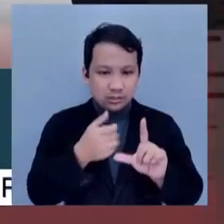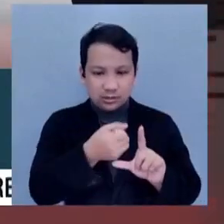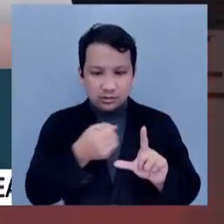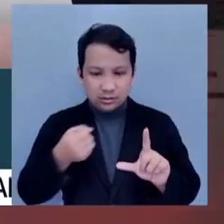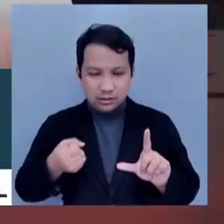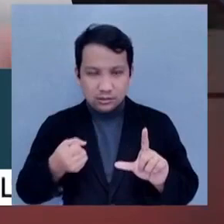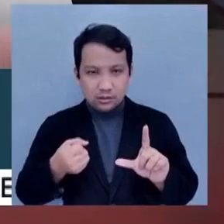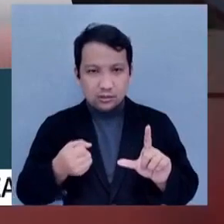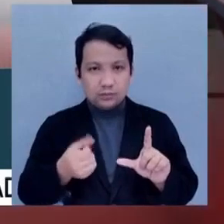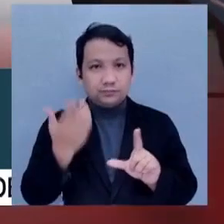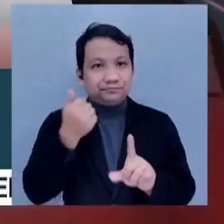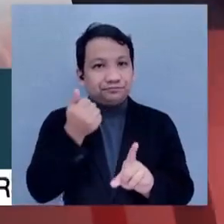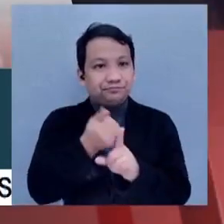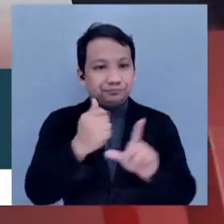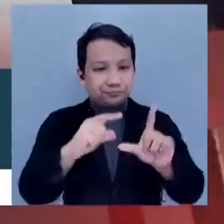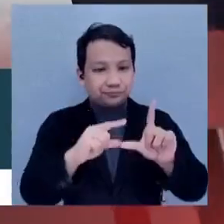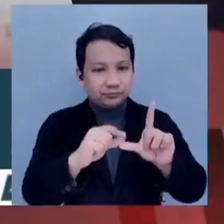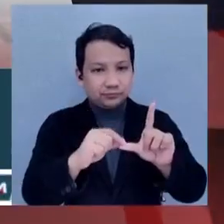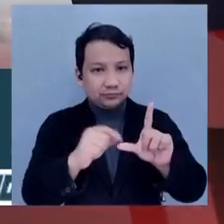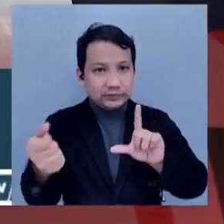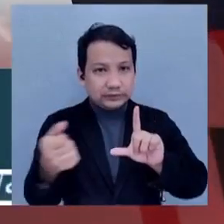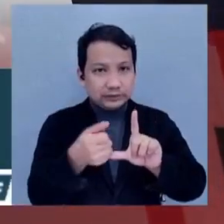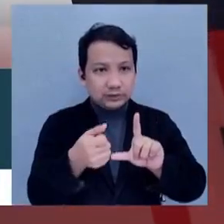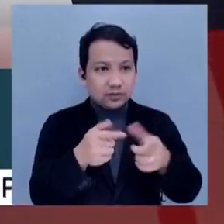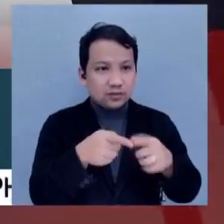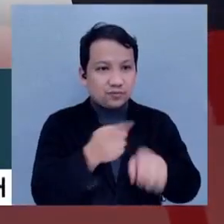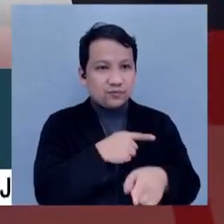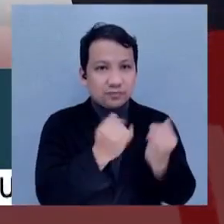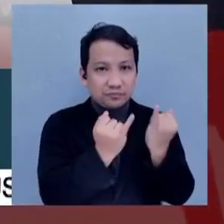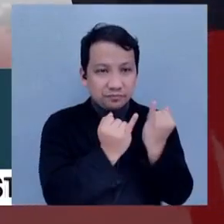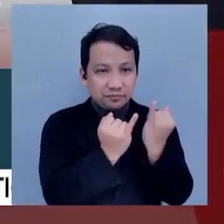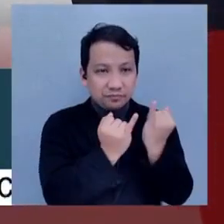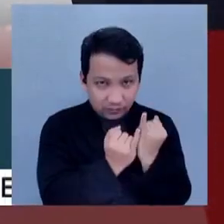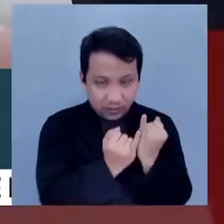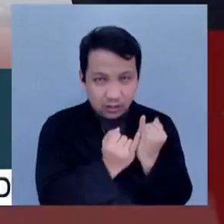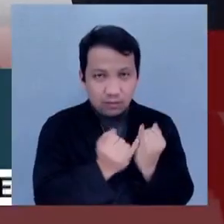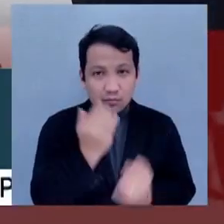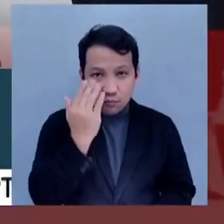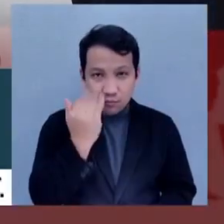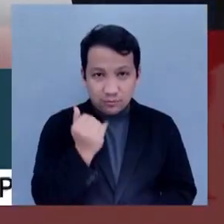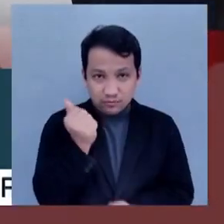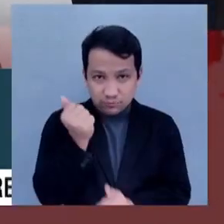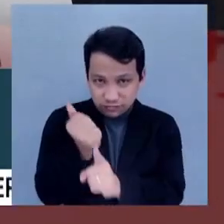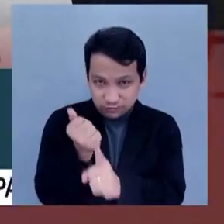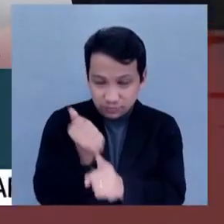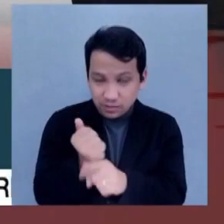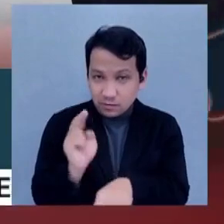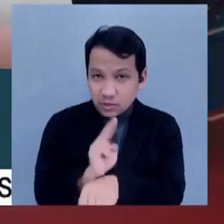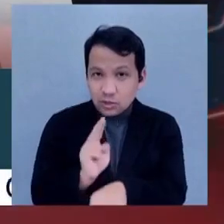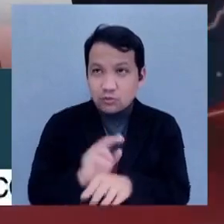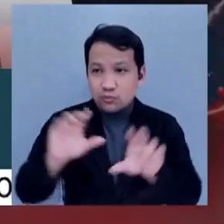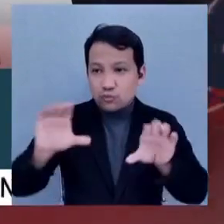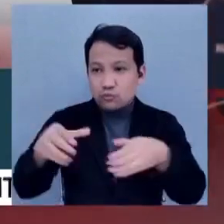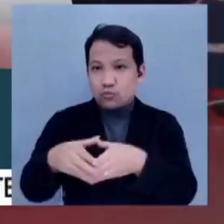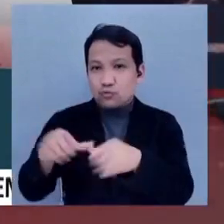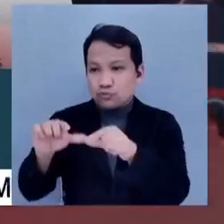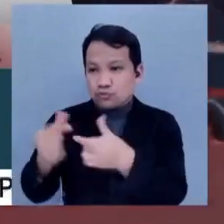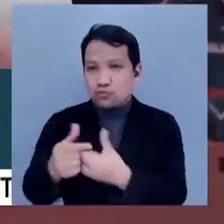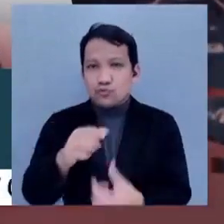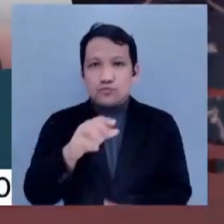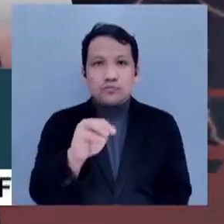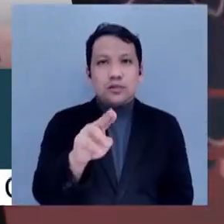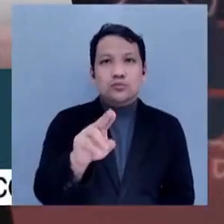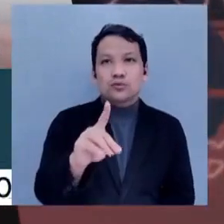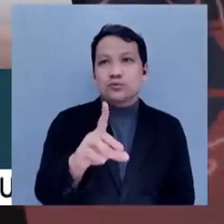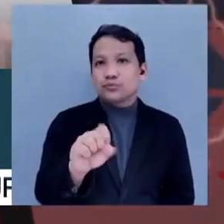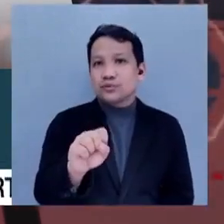that they have taken from the state insurer system after its attack using the Medusa ransomware. PhilHealth says the number of